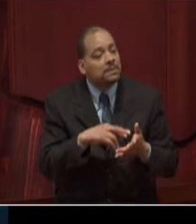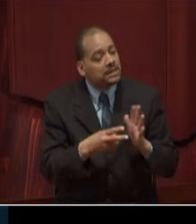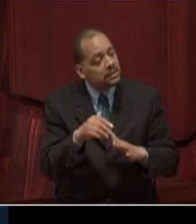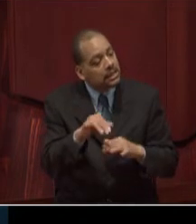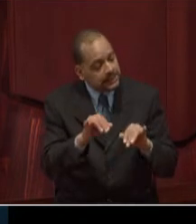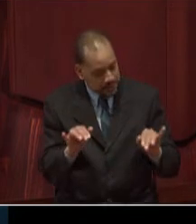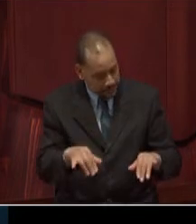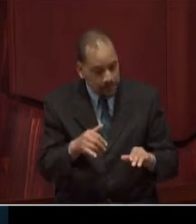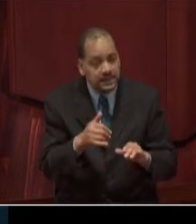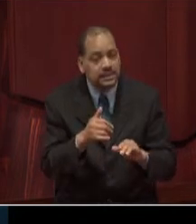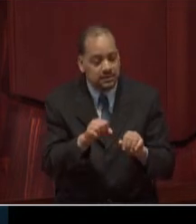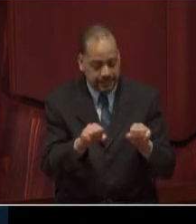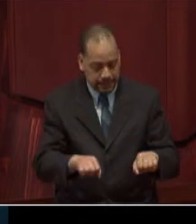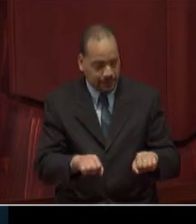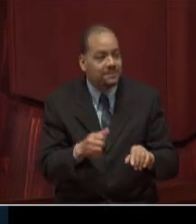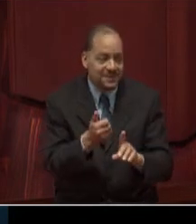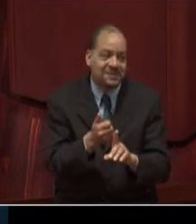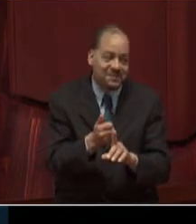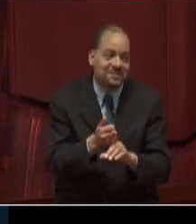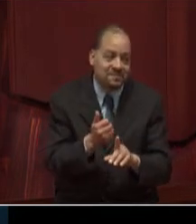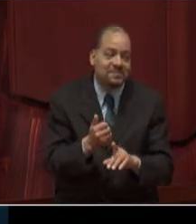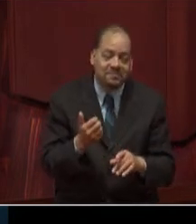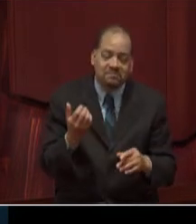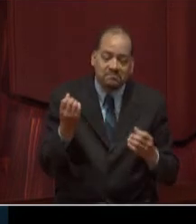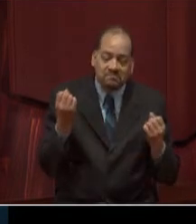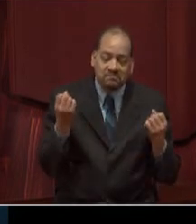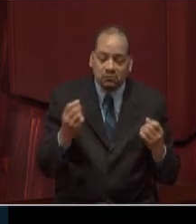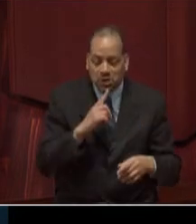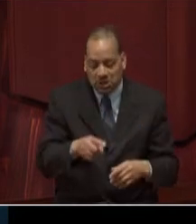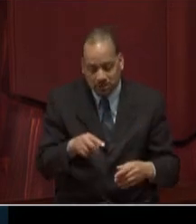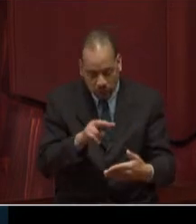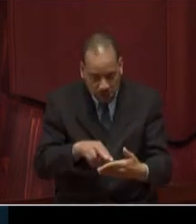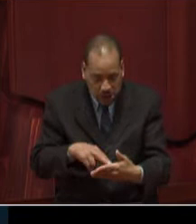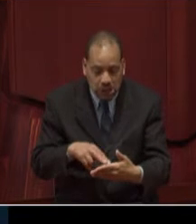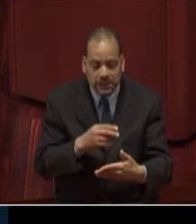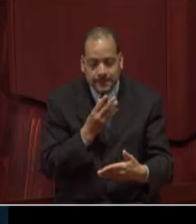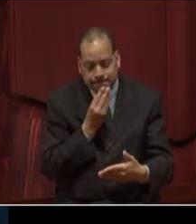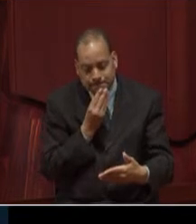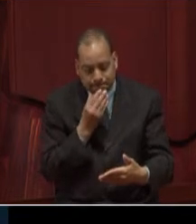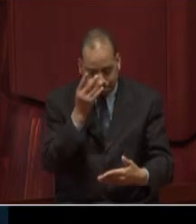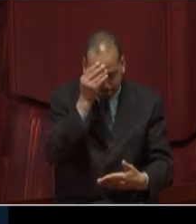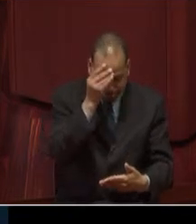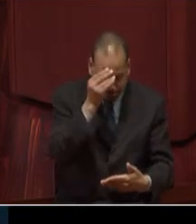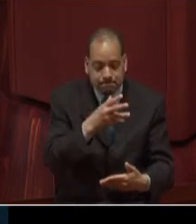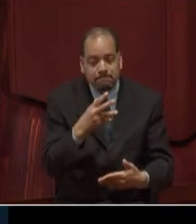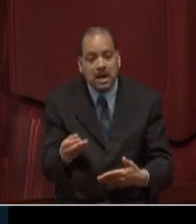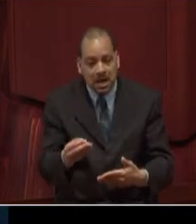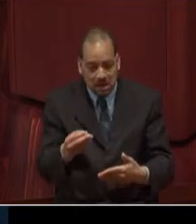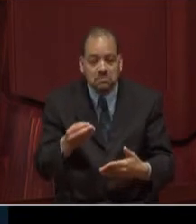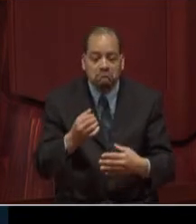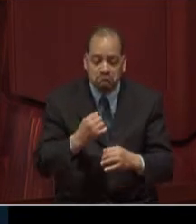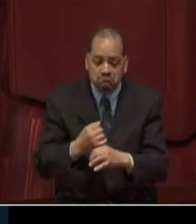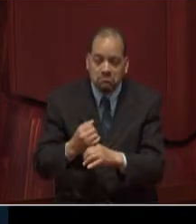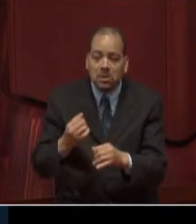system that studied matters exhaustively, came to decisions, and published them. It is